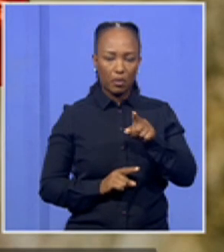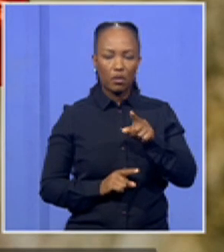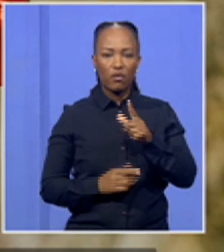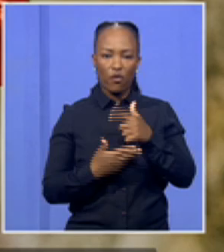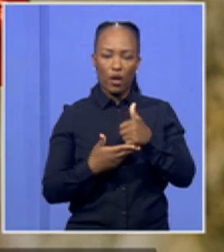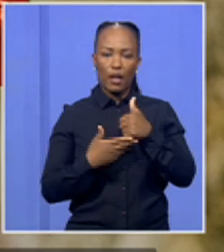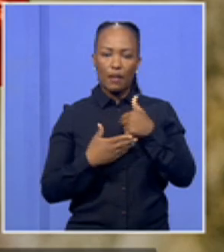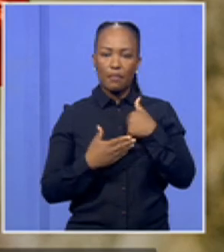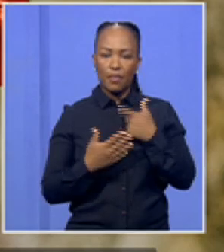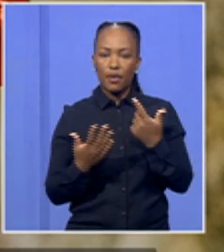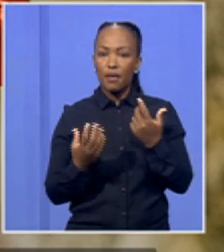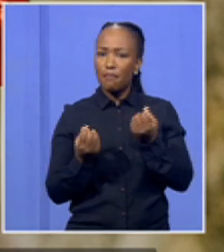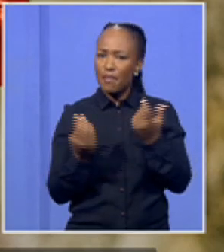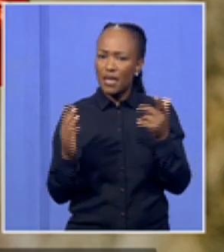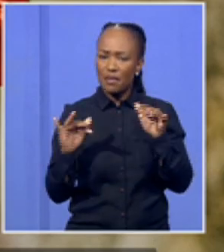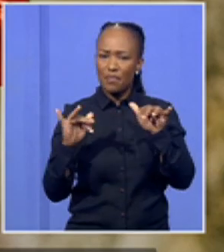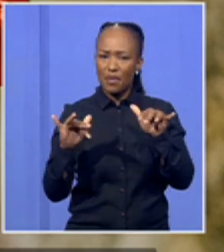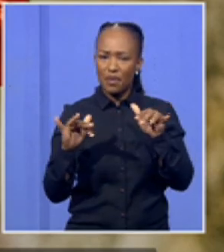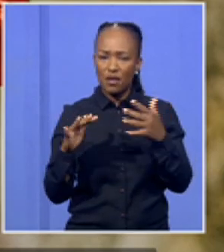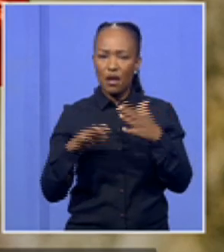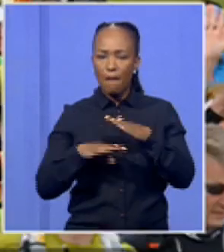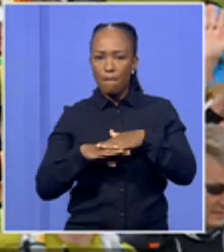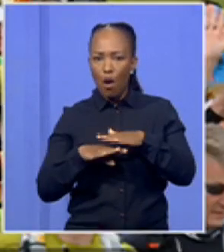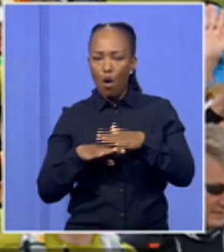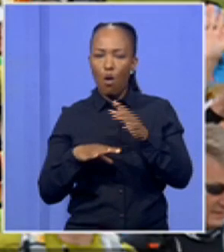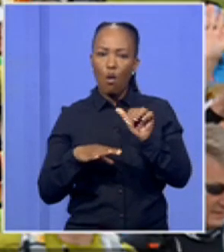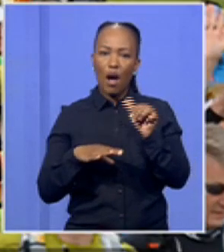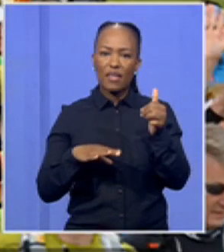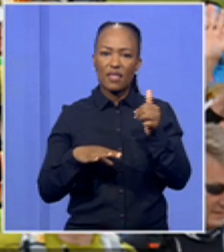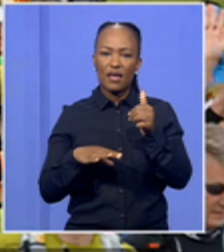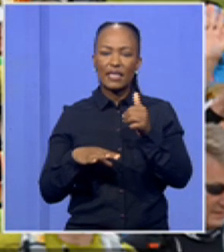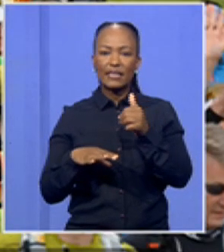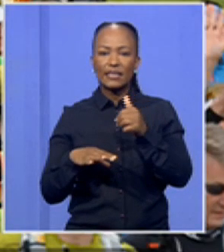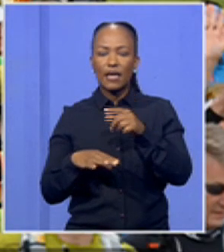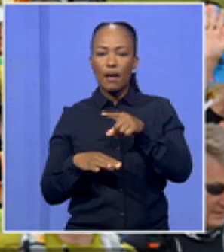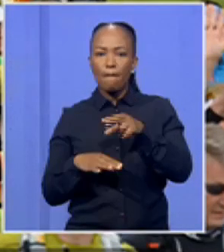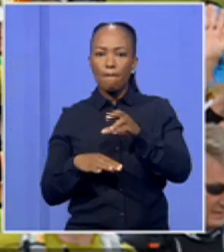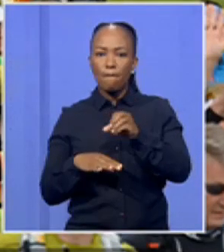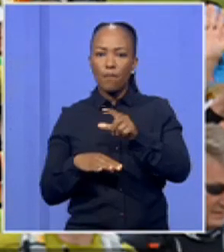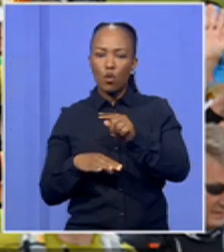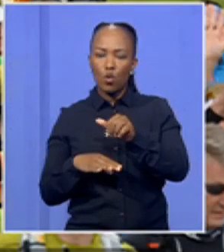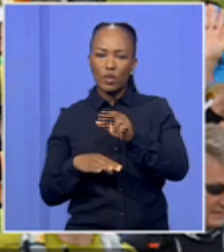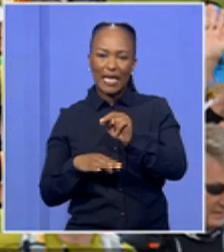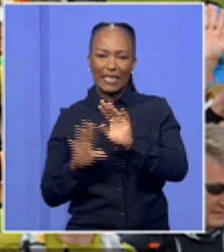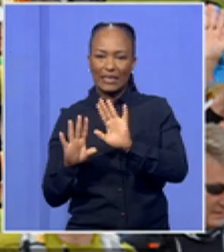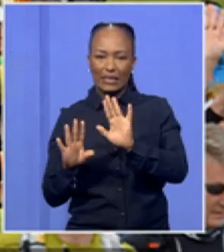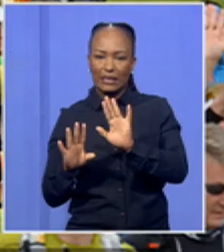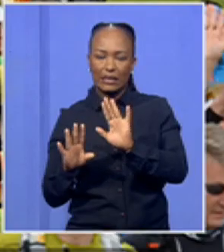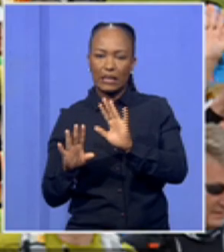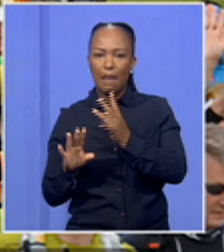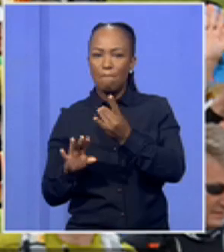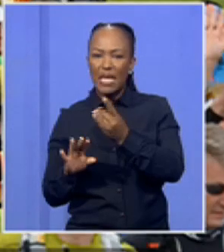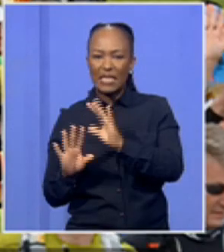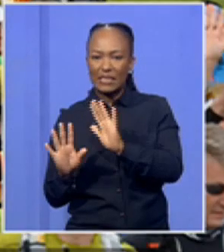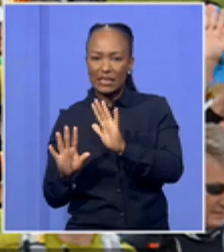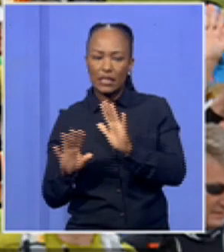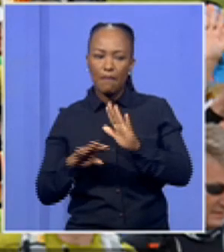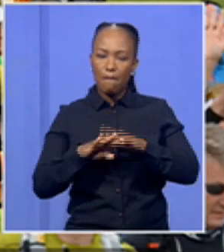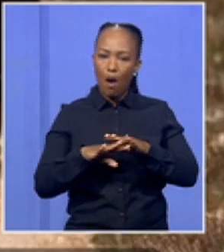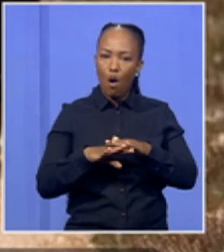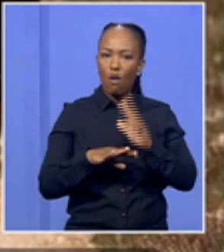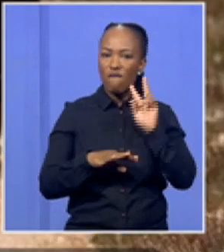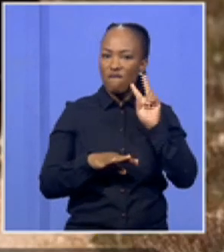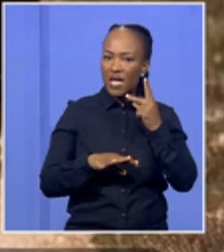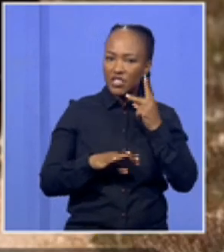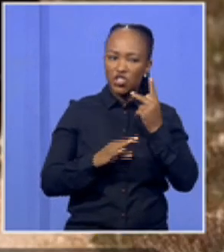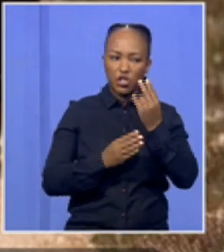move more into plant-based diets and not doing protein and meat so much. What would you say then are necessary for athletes and very